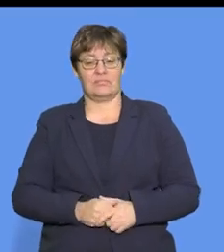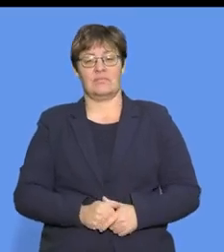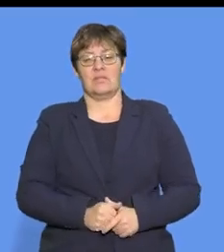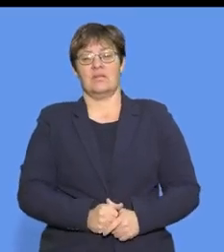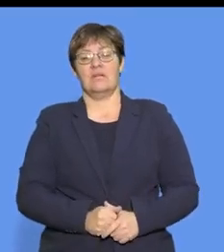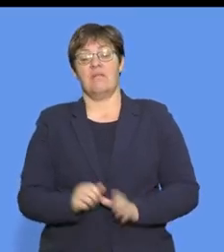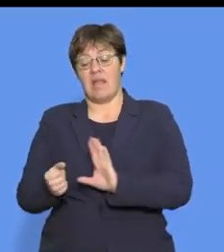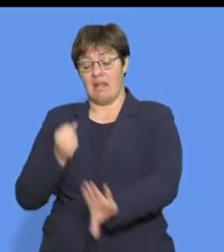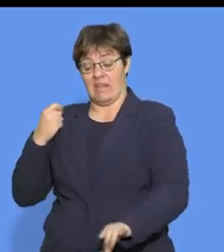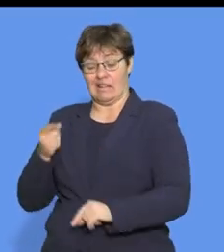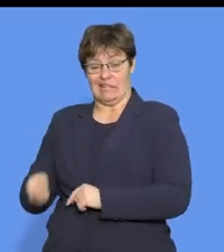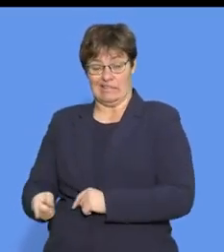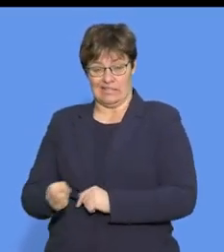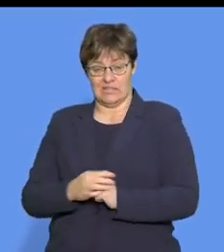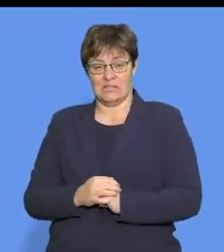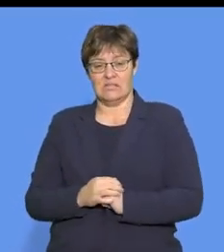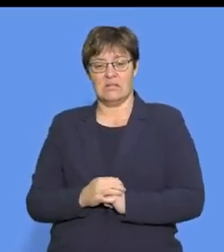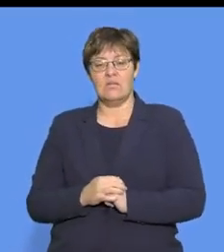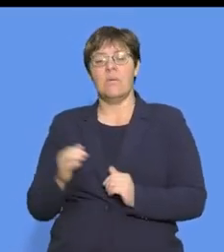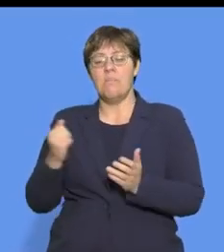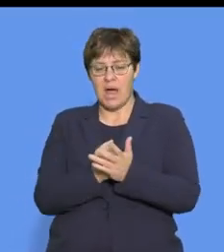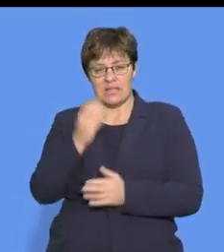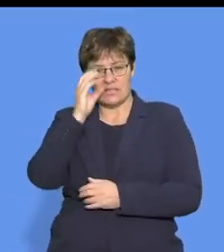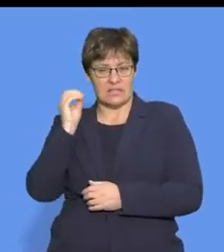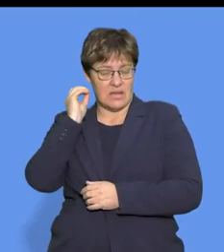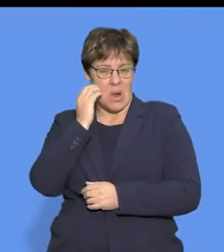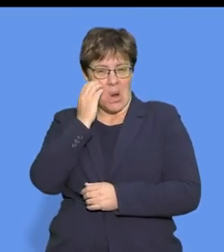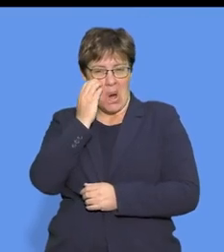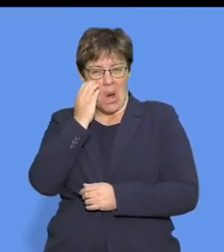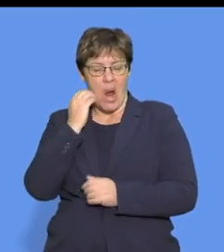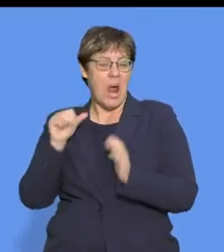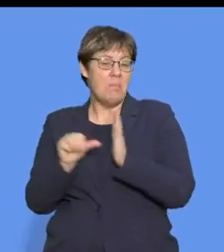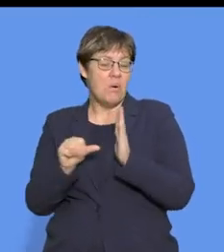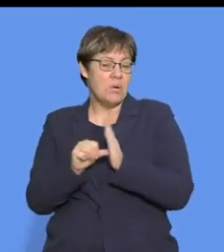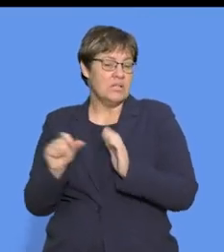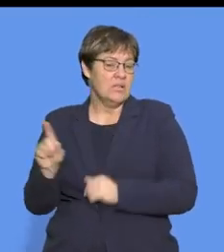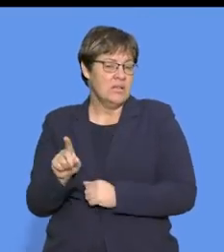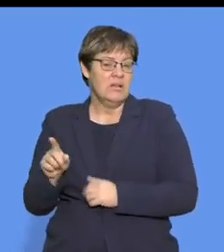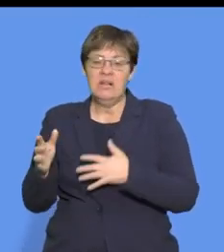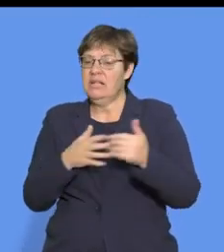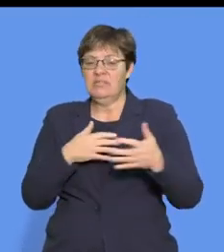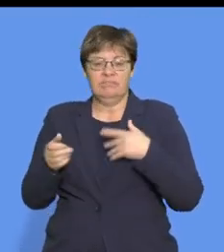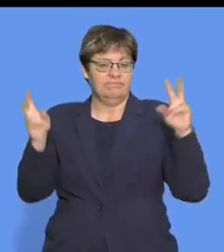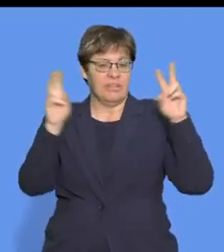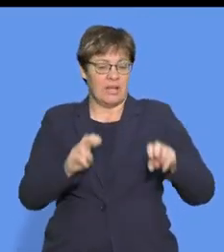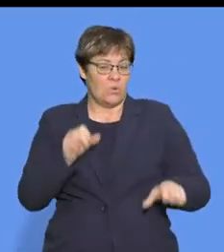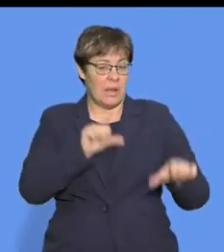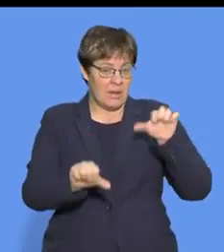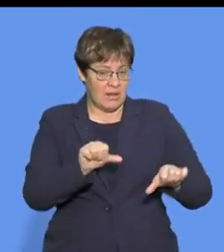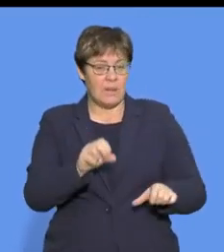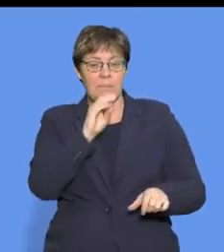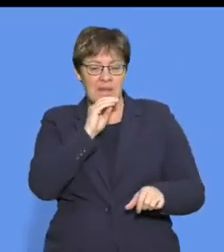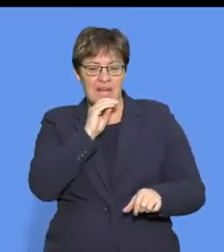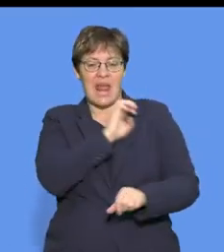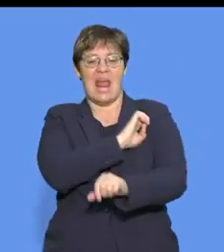go to a galvanic cell, we have to recognize one of the key components of any electrochemical cell